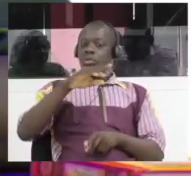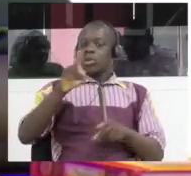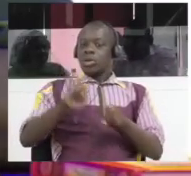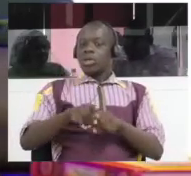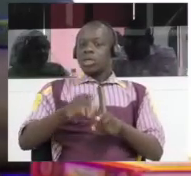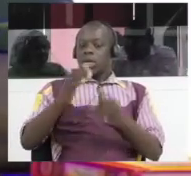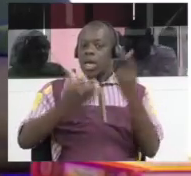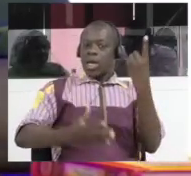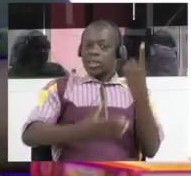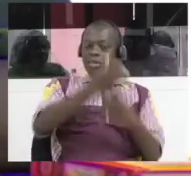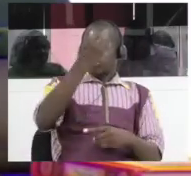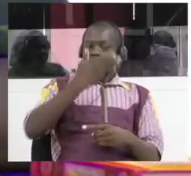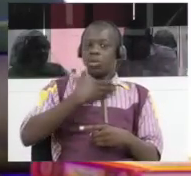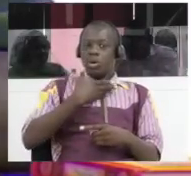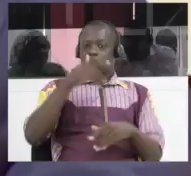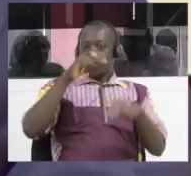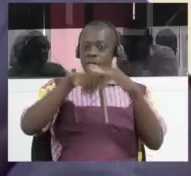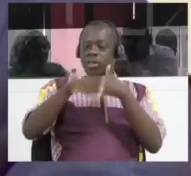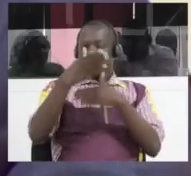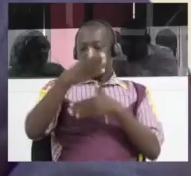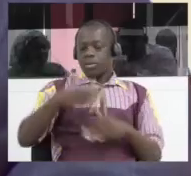that he had at that moment.